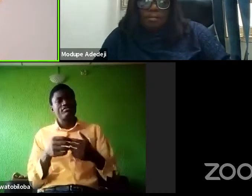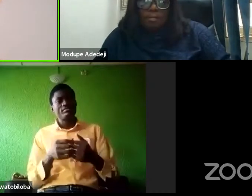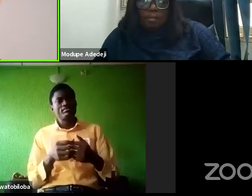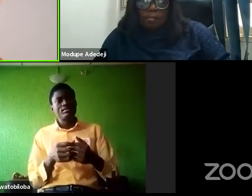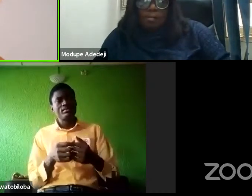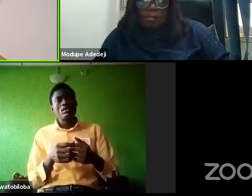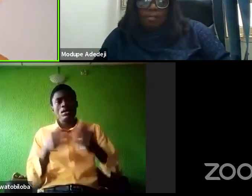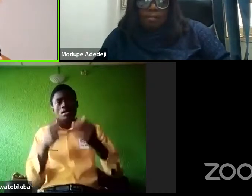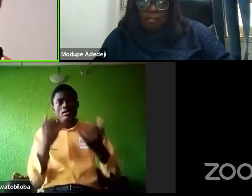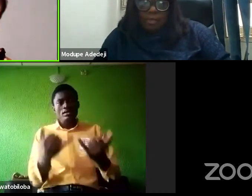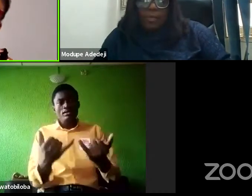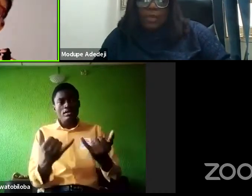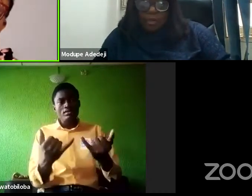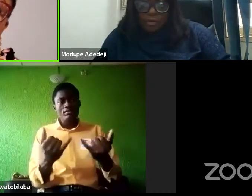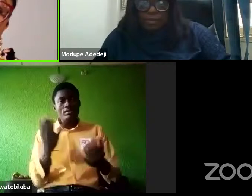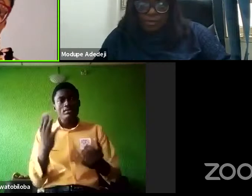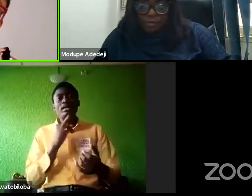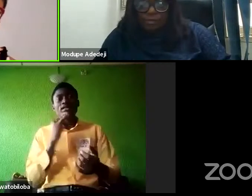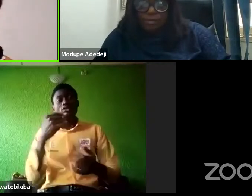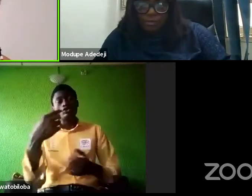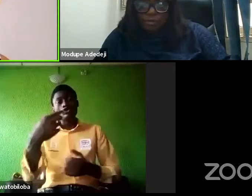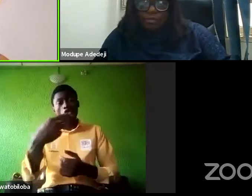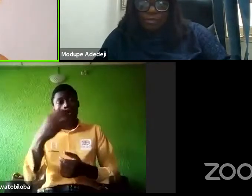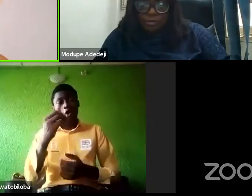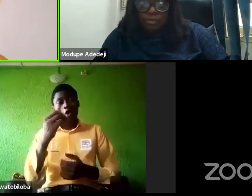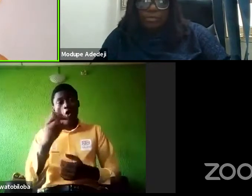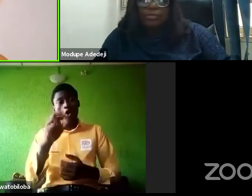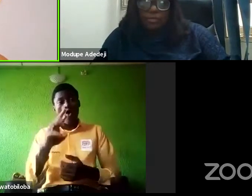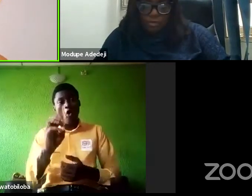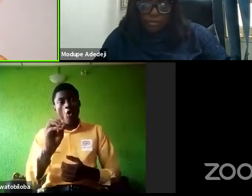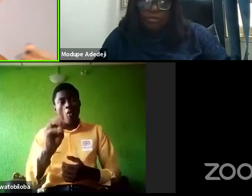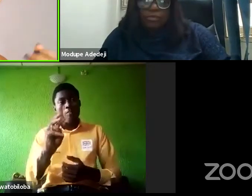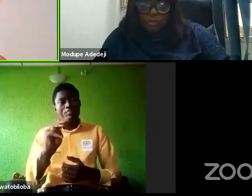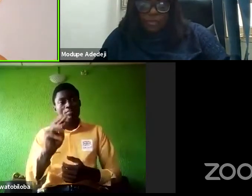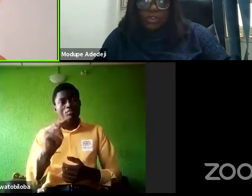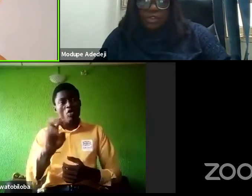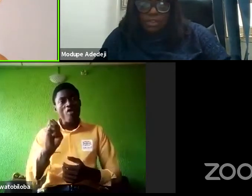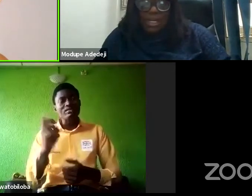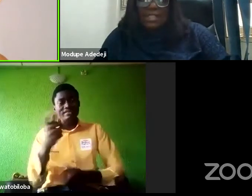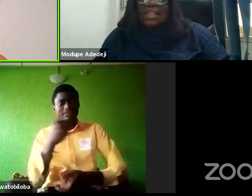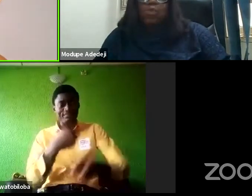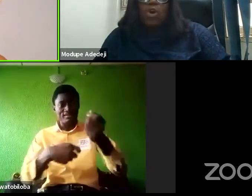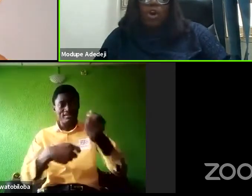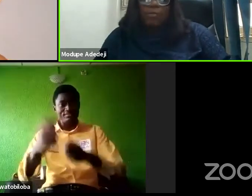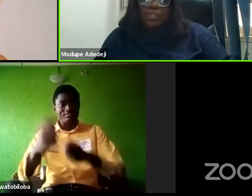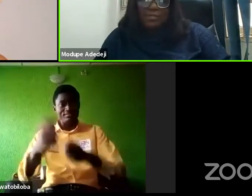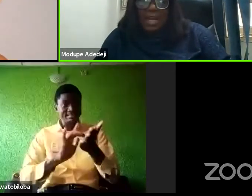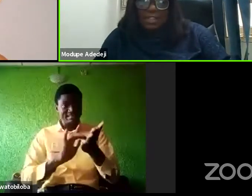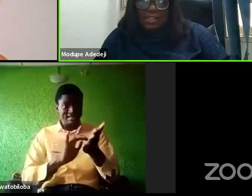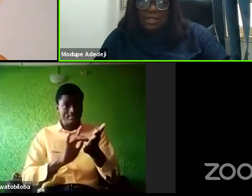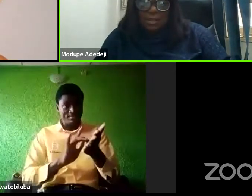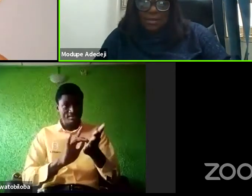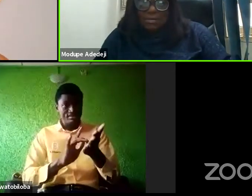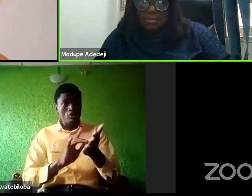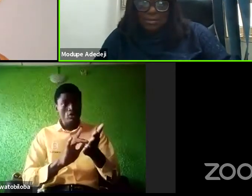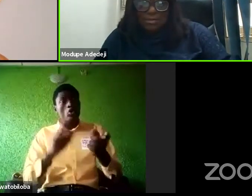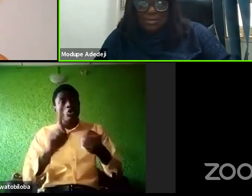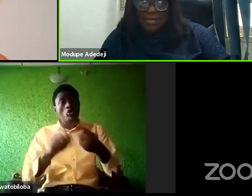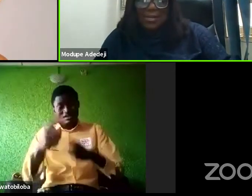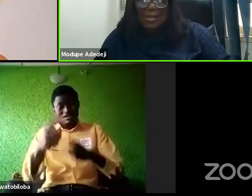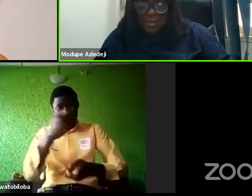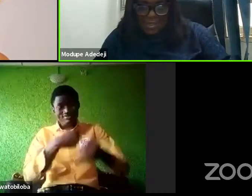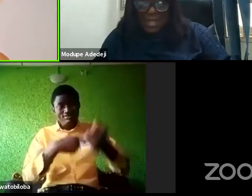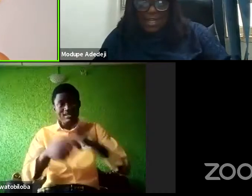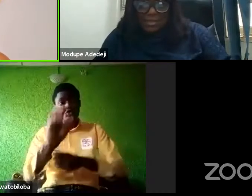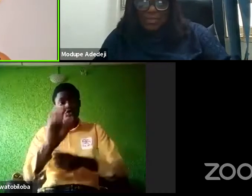there's hormone replacement therapy to replace the estrogen that is wearing off in the system of the woman. That has worn off, in fact. That's one